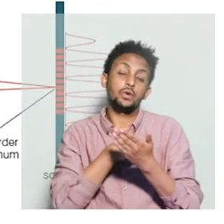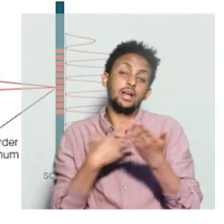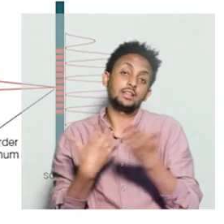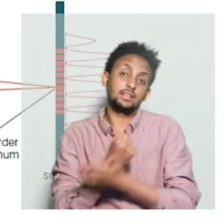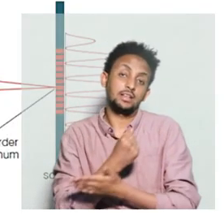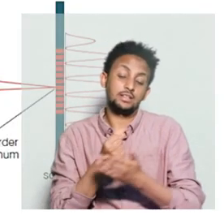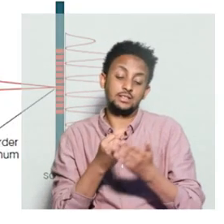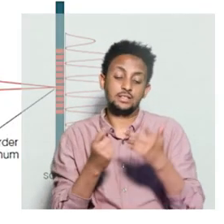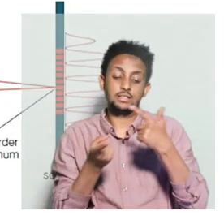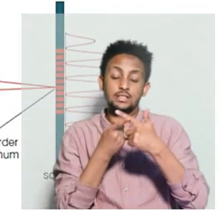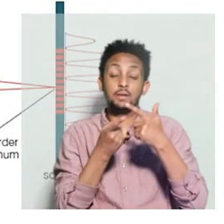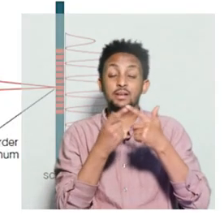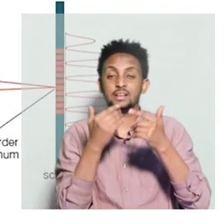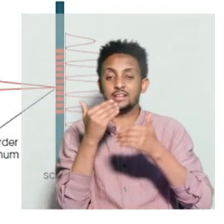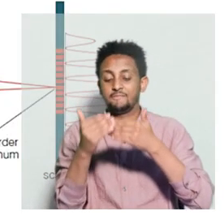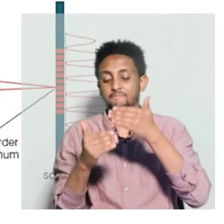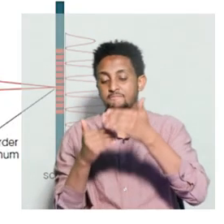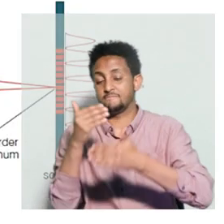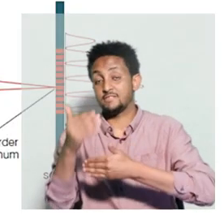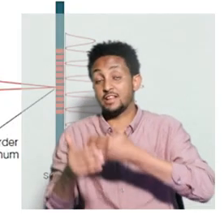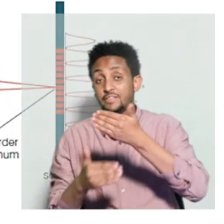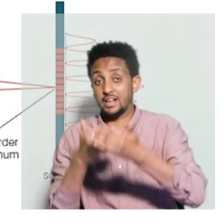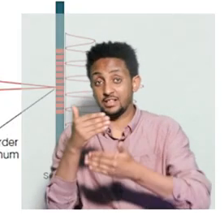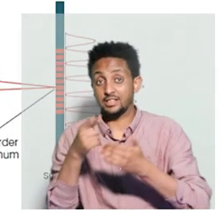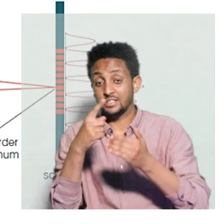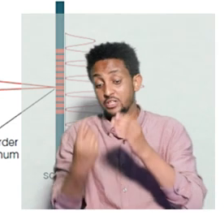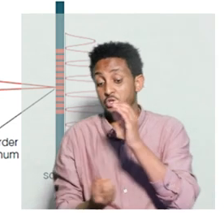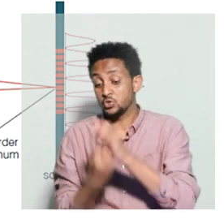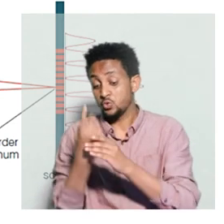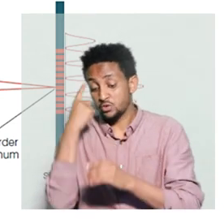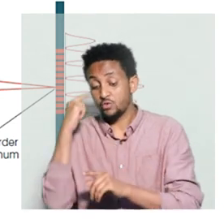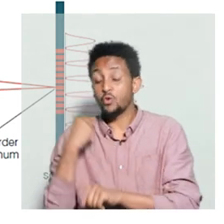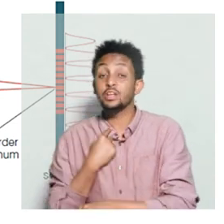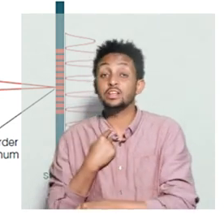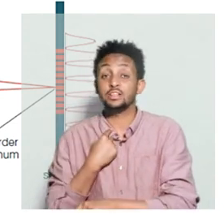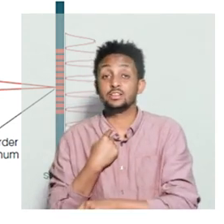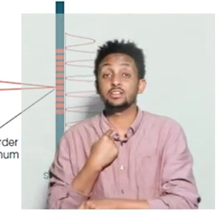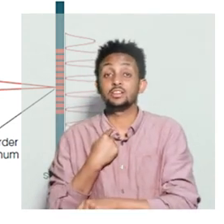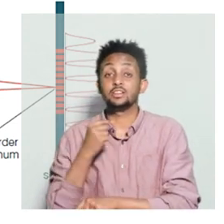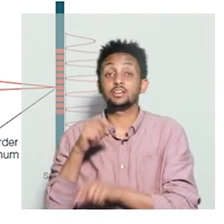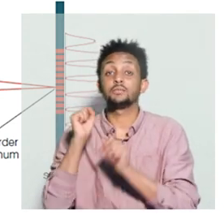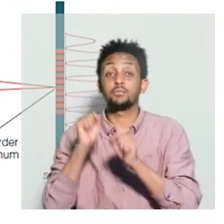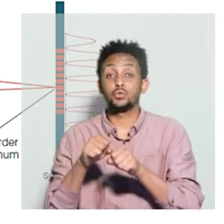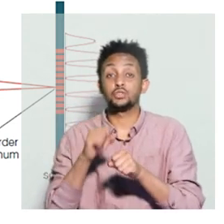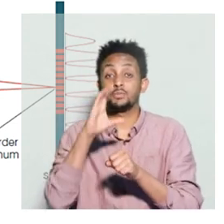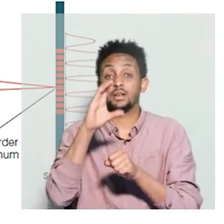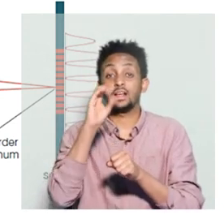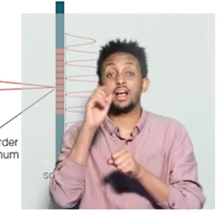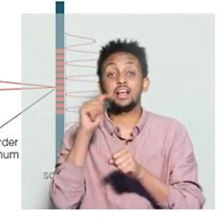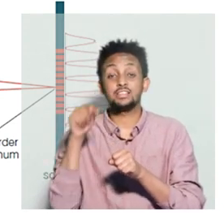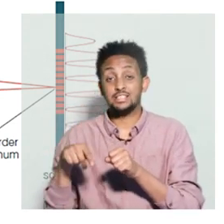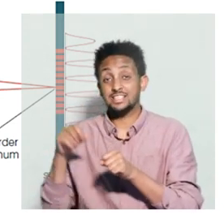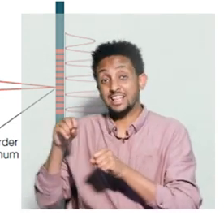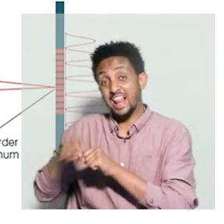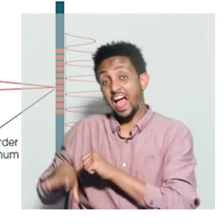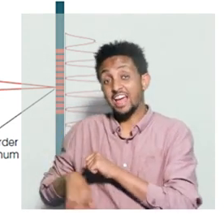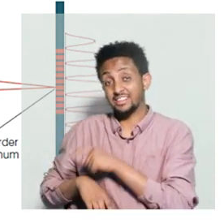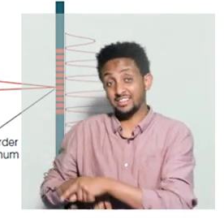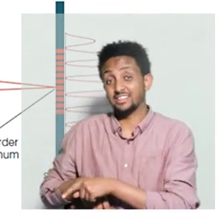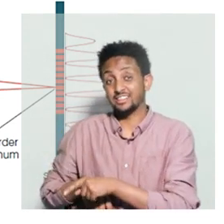a double slit interference. For example, if you have a source from here, it's possible to cast those light